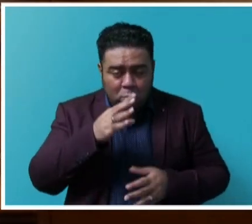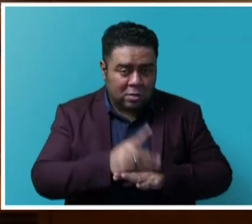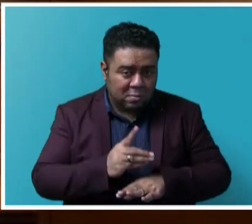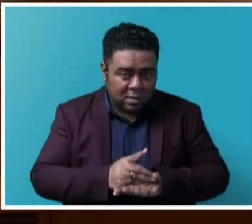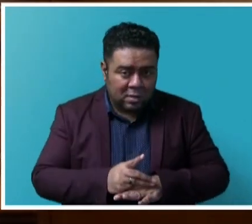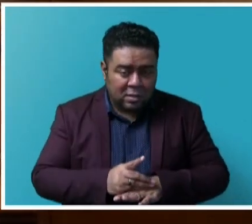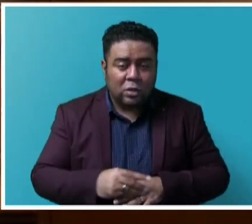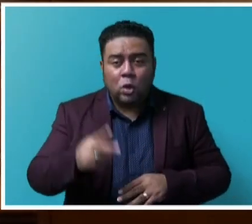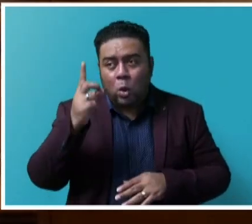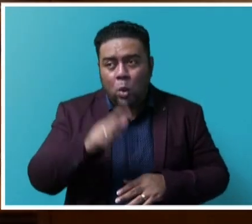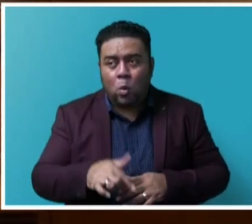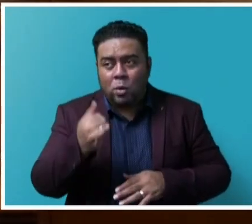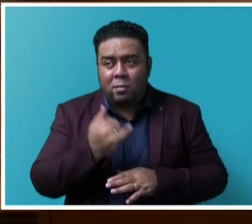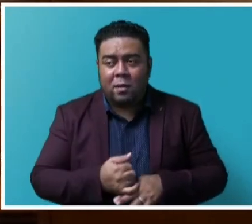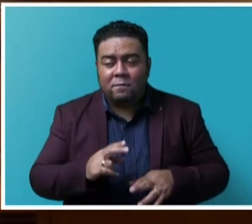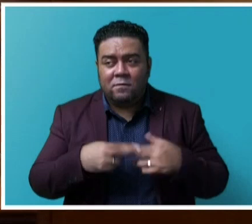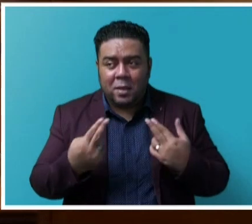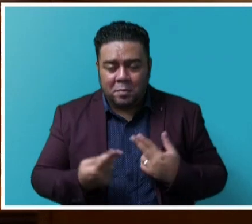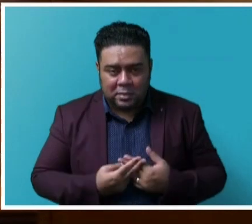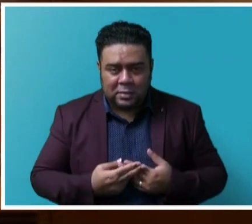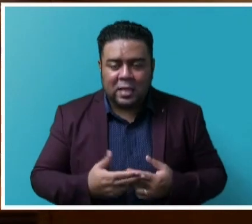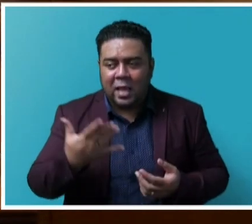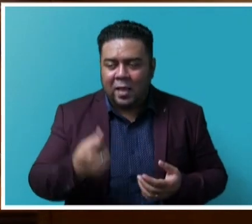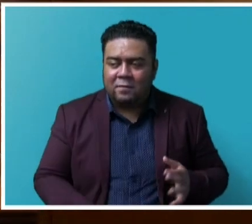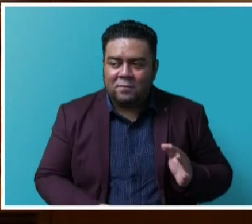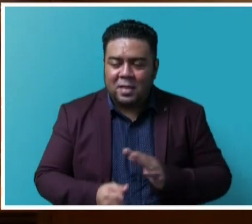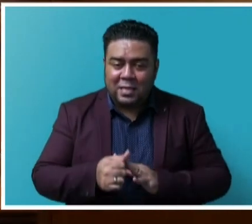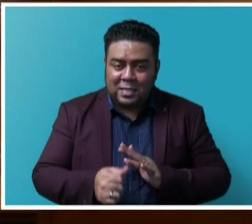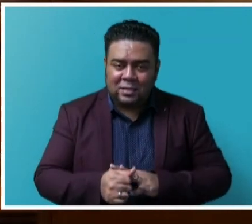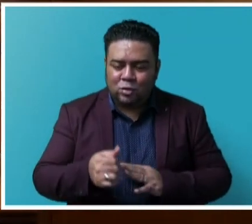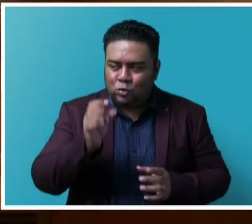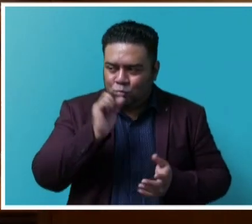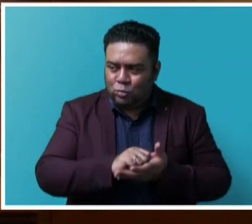and low-income families, have access to essential services.